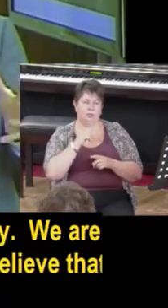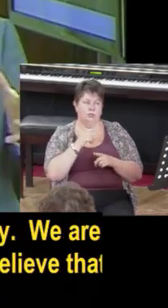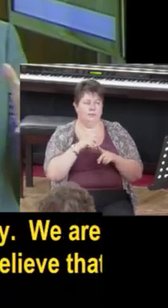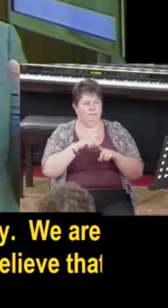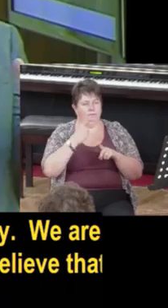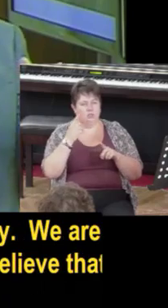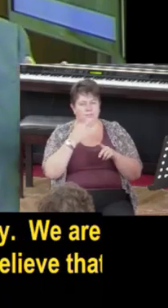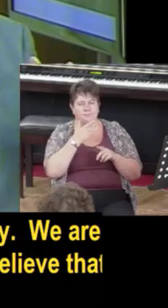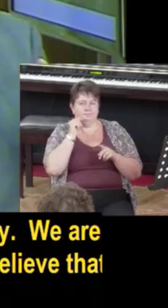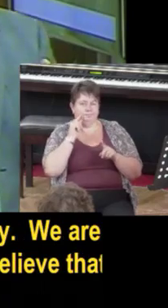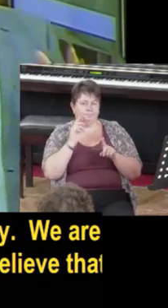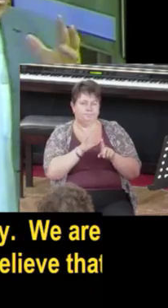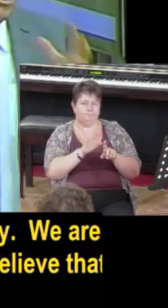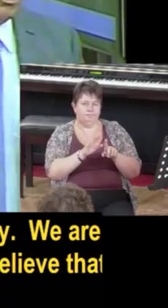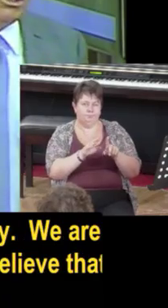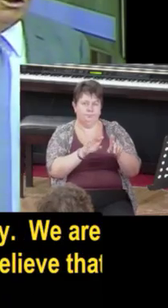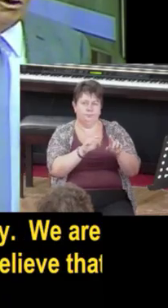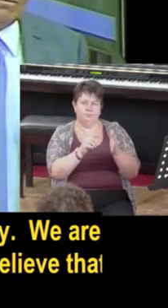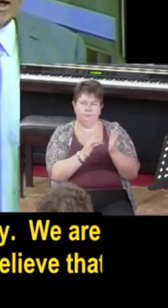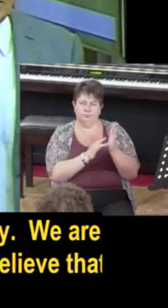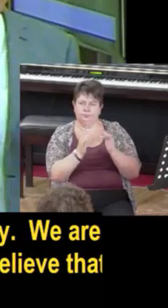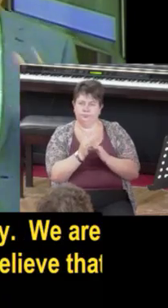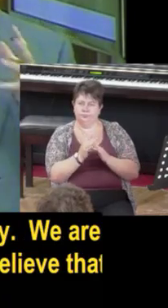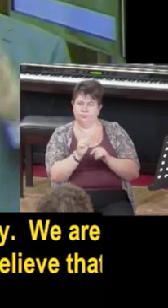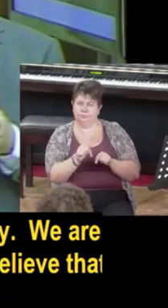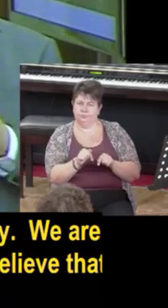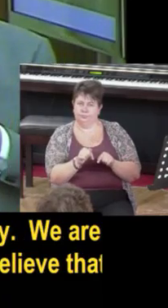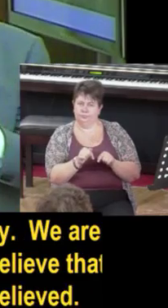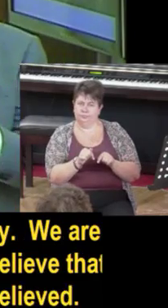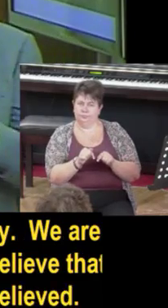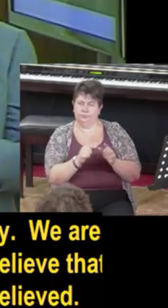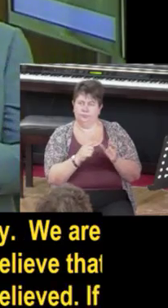do I know that? If you look in your own Bibles at